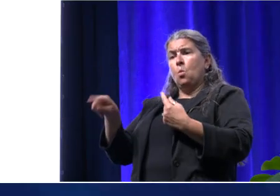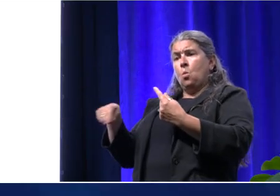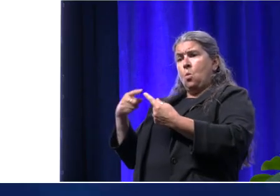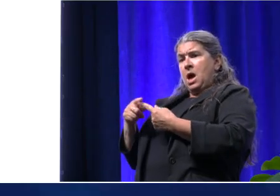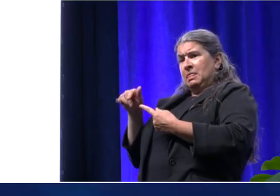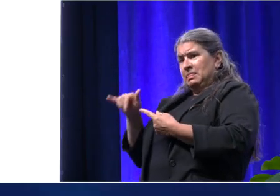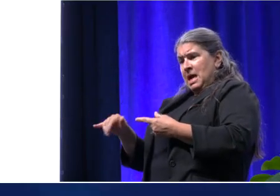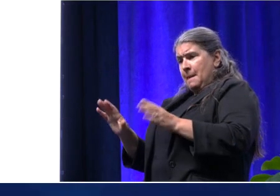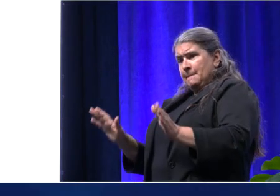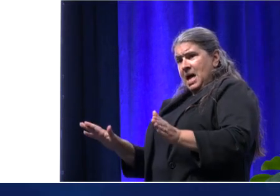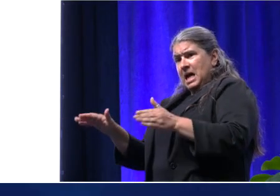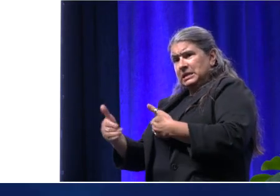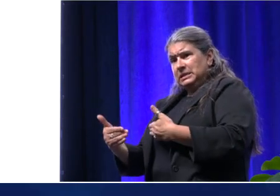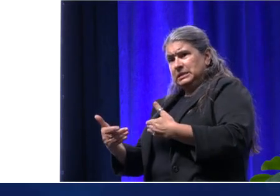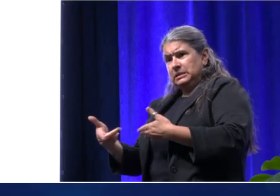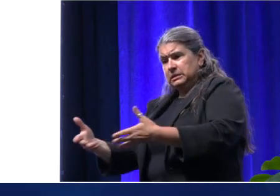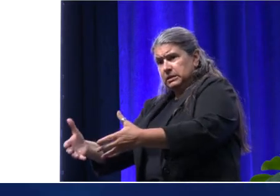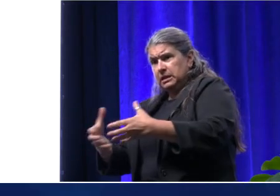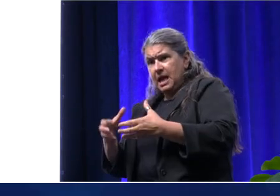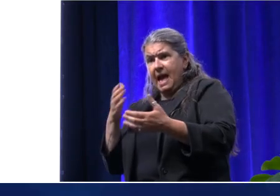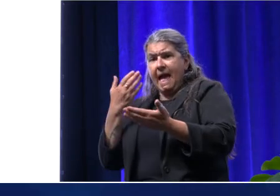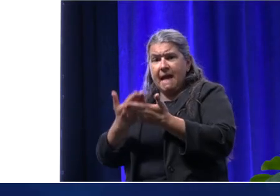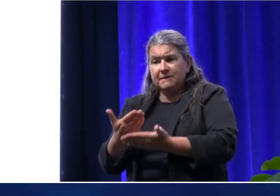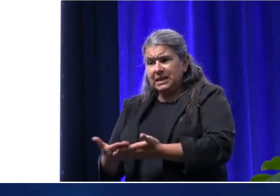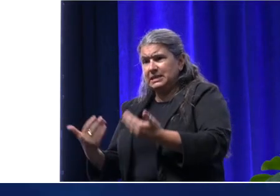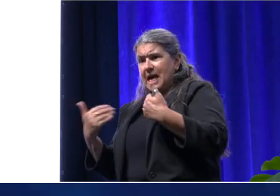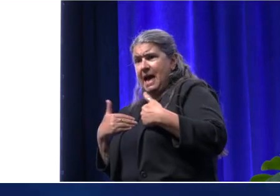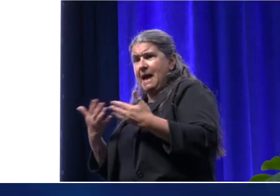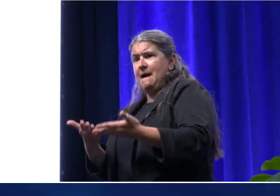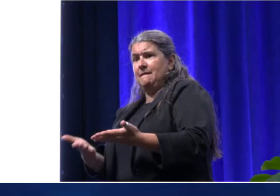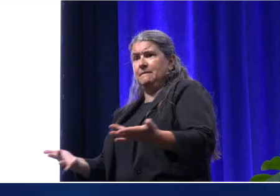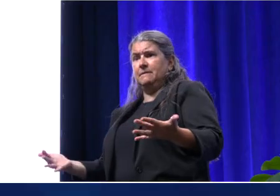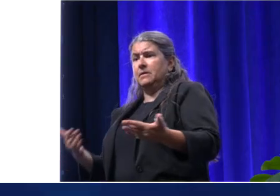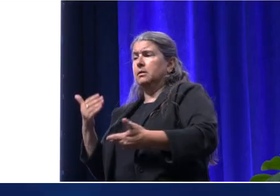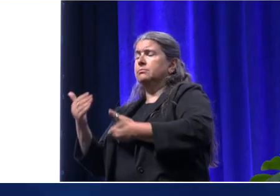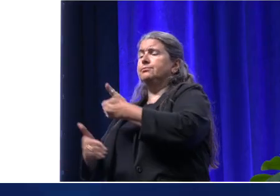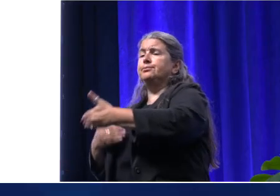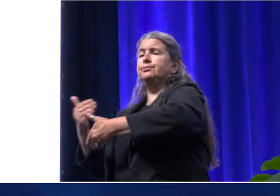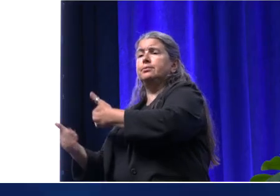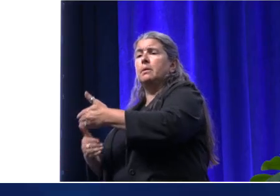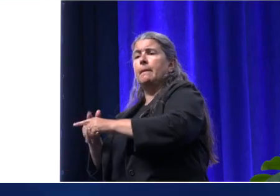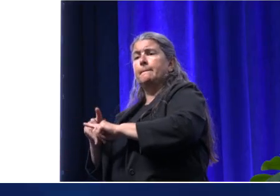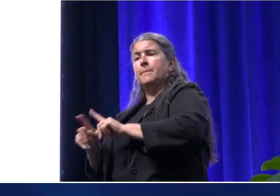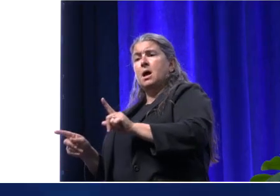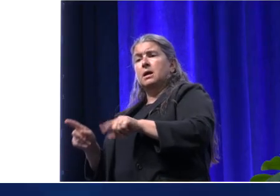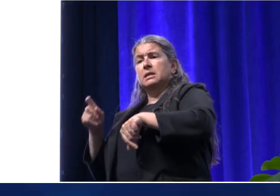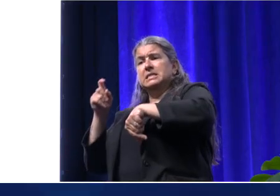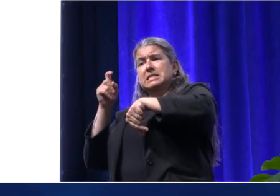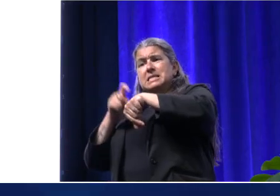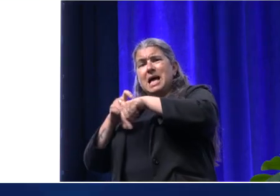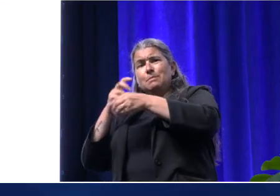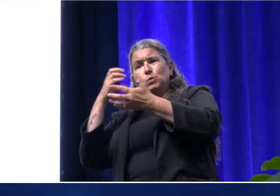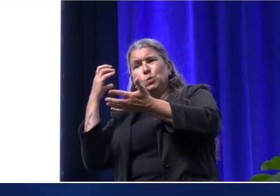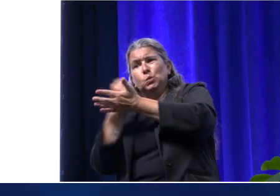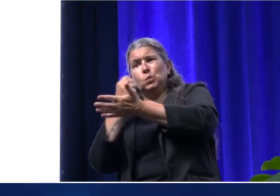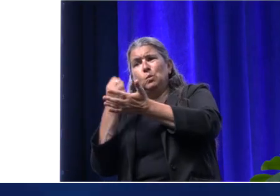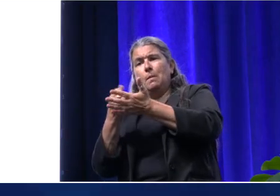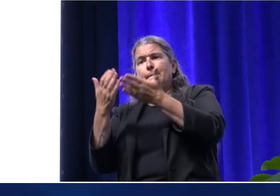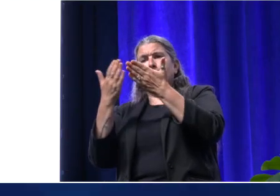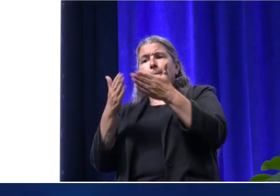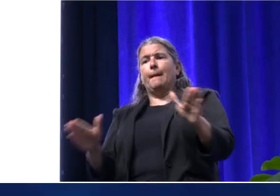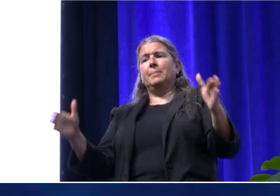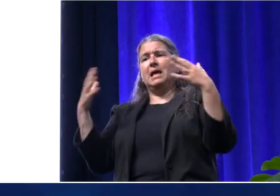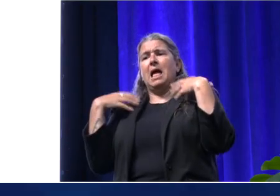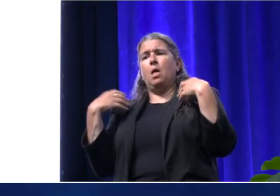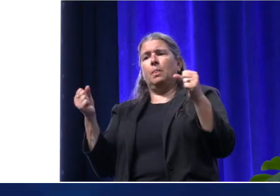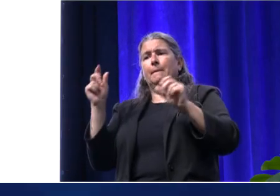and the evidence is taken care of, or whatever other procedural things needs to be done? There is time to do better. There is time to go